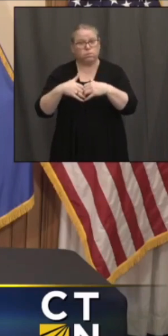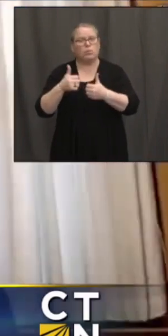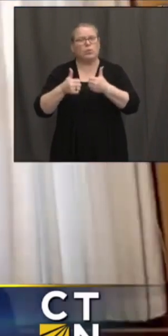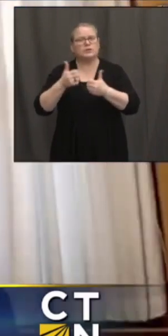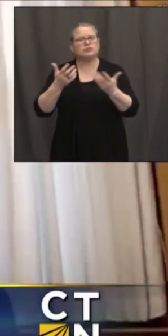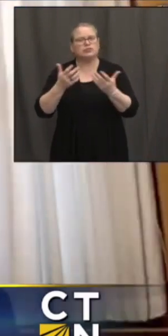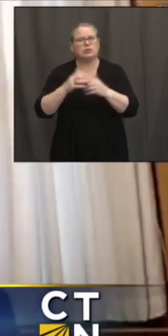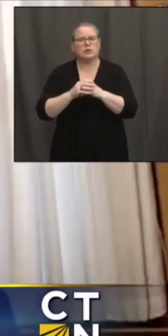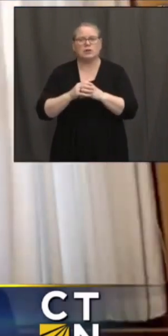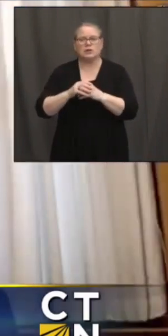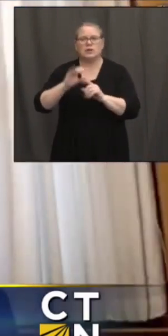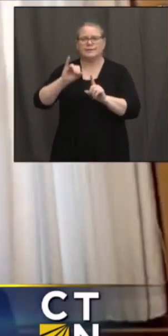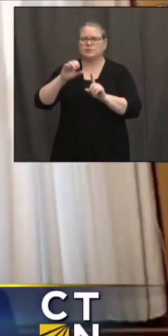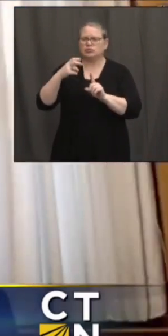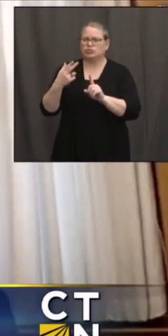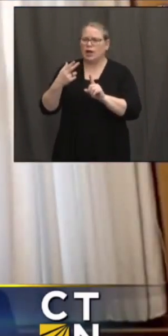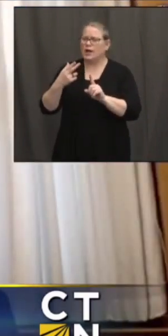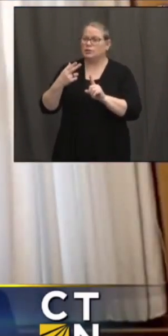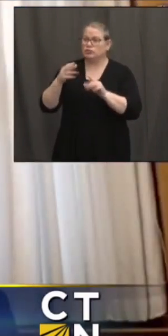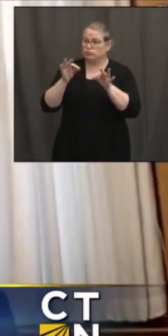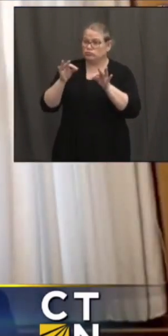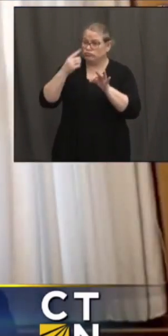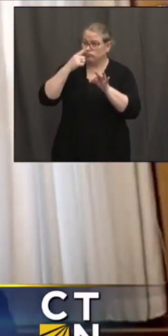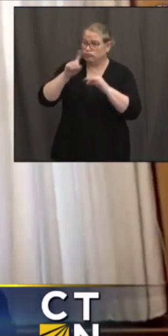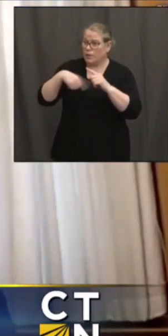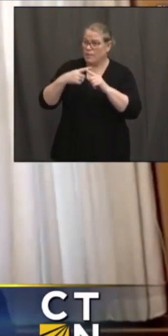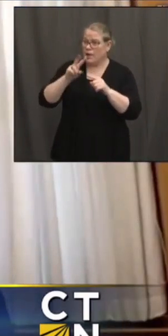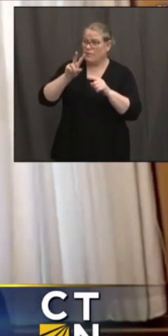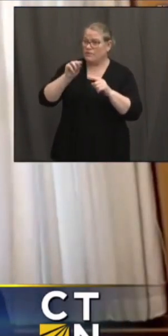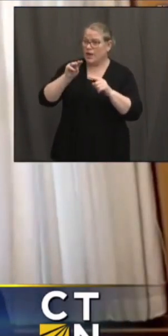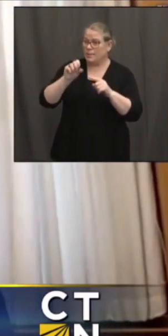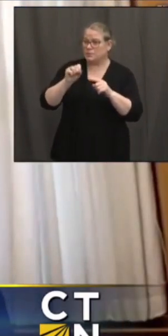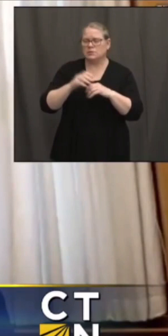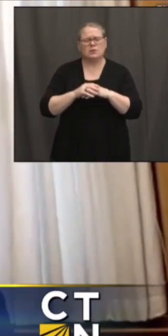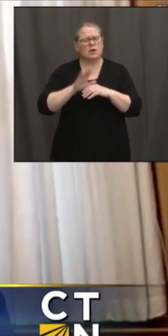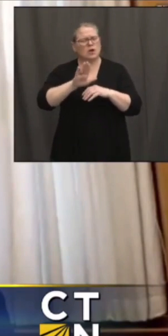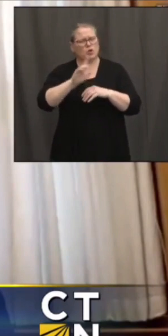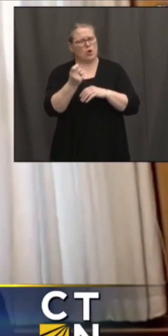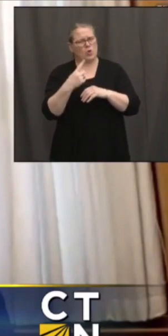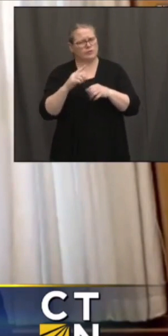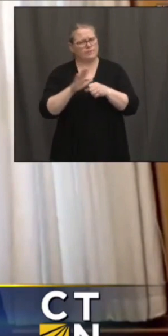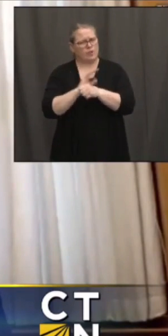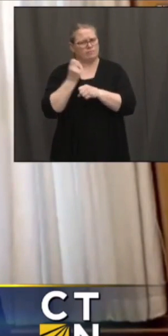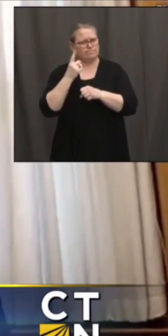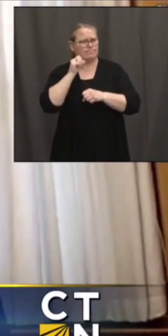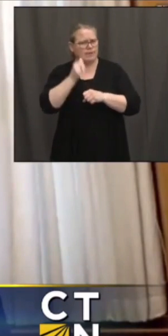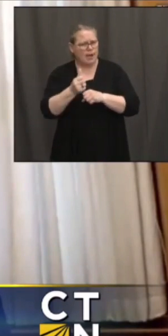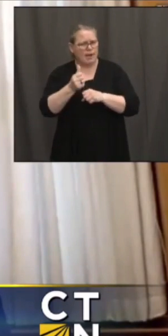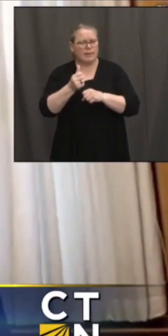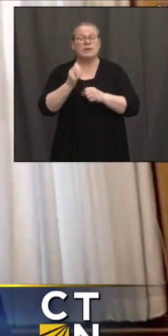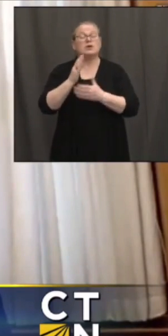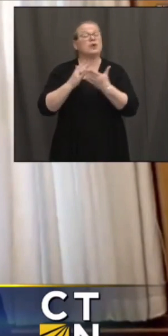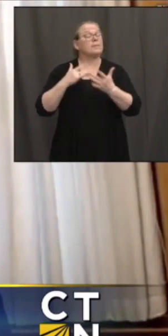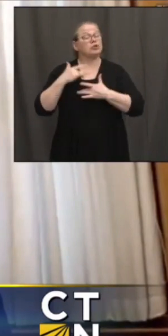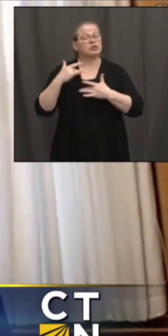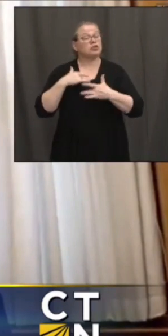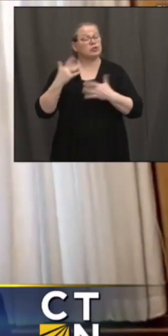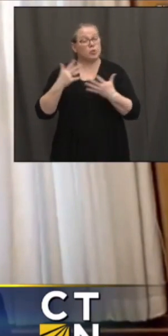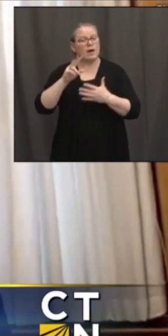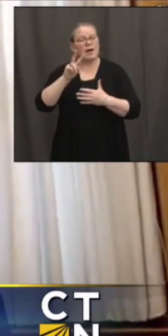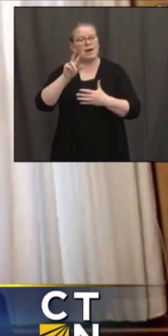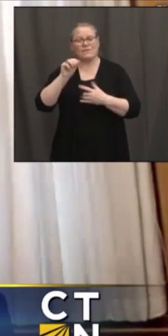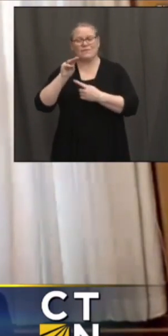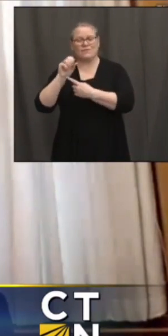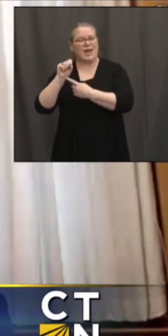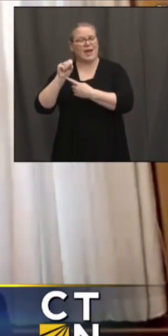So I'm not quite sure what you're asking. I mean, I think that the concerns we've heard about VAMS is that it may not be as intuitive for people to figure out